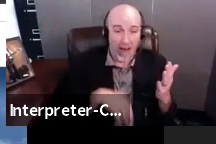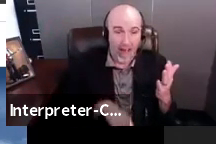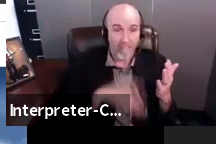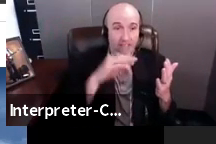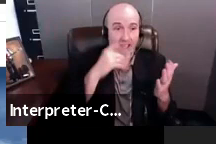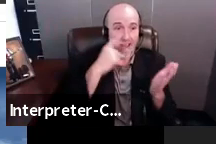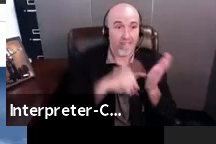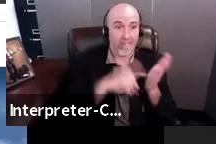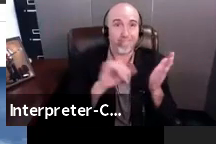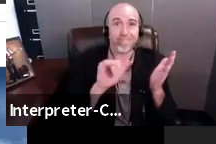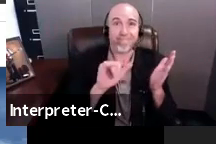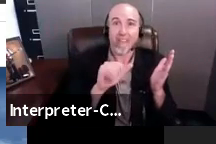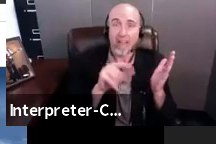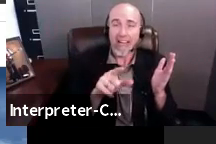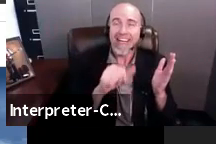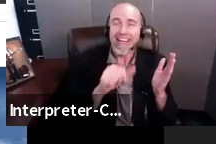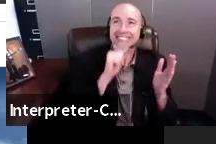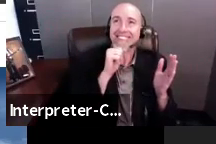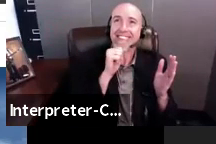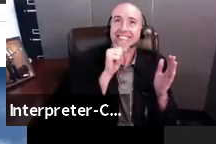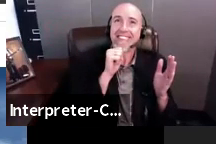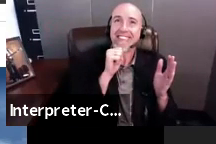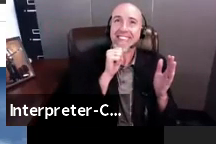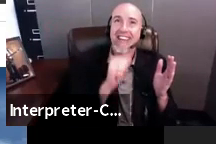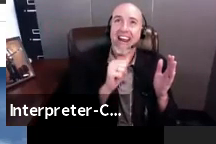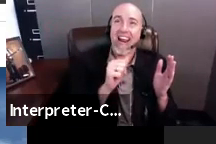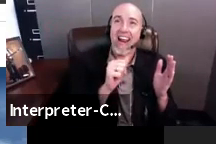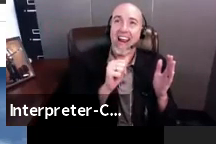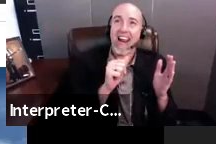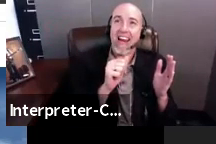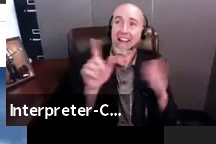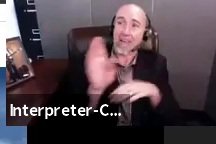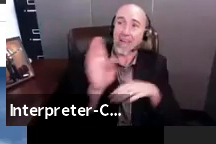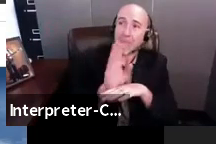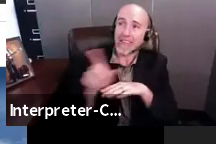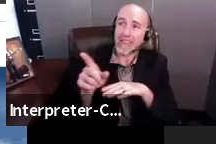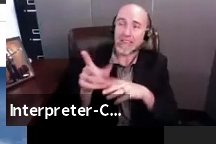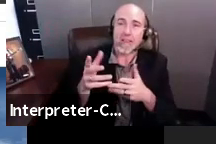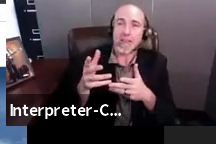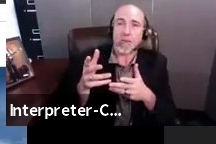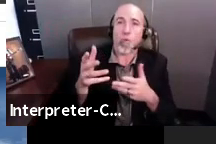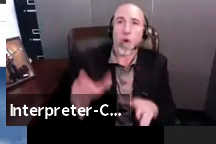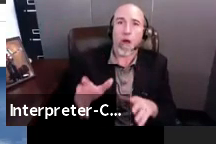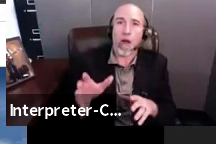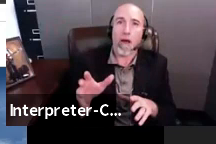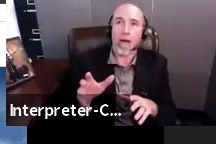was that it's not that the businesses did not want to